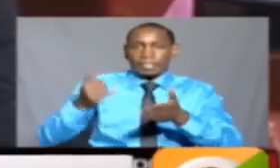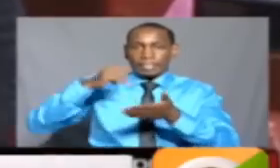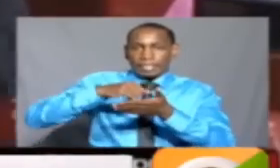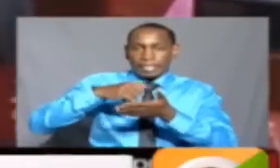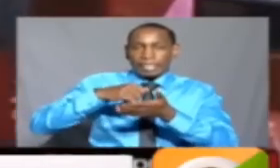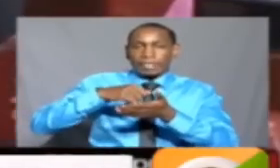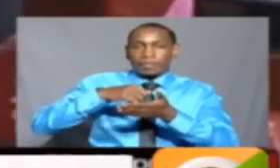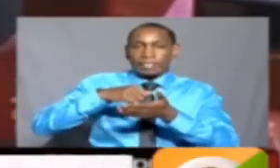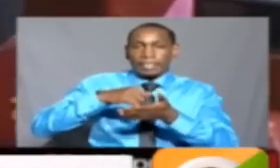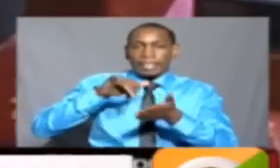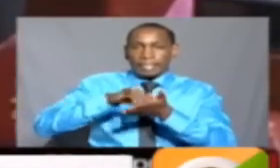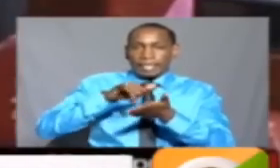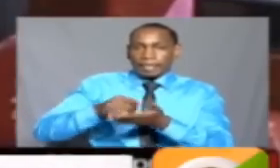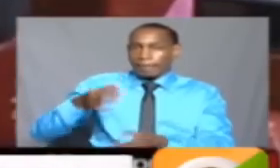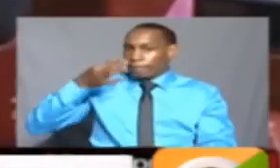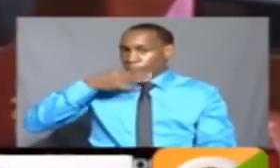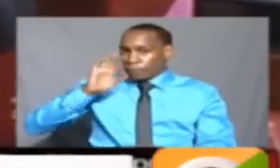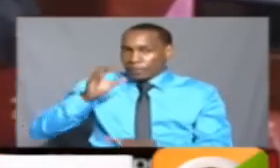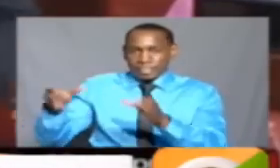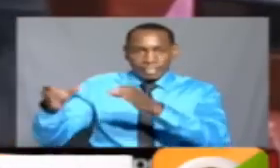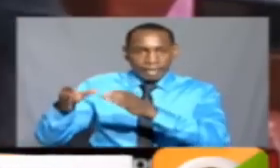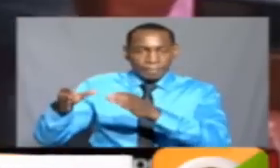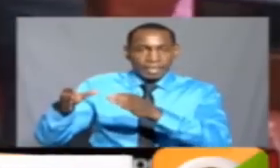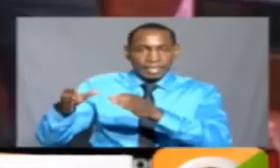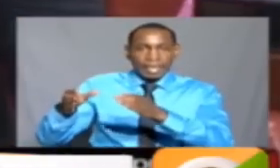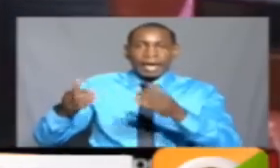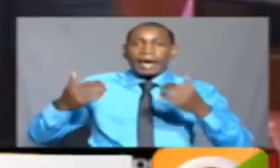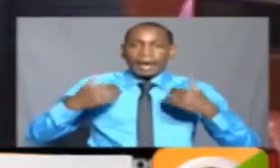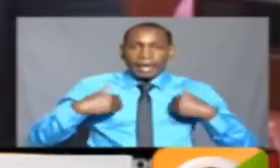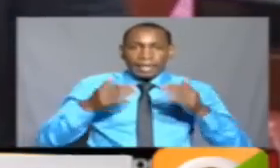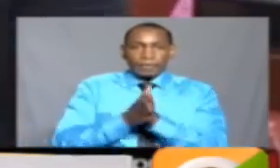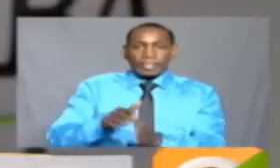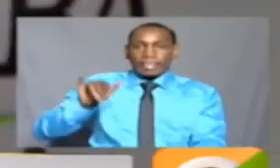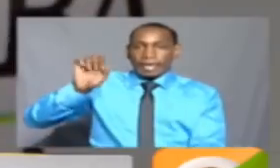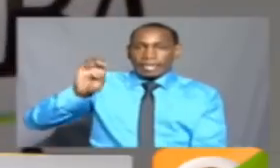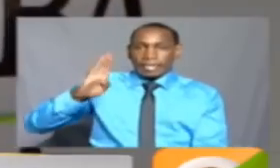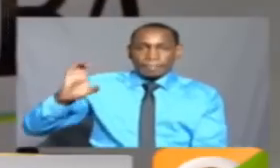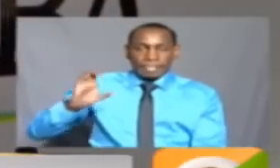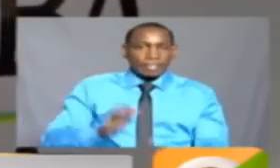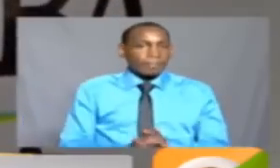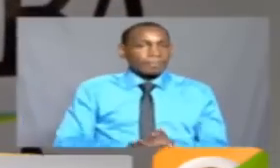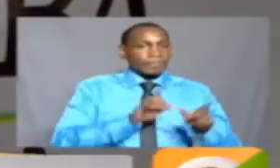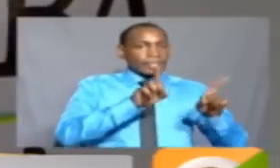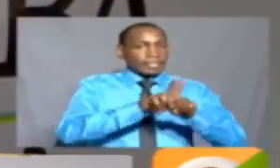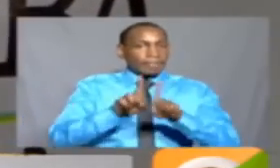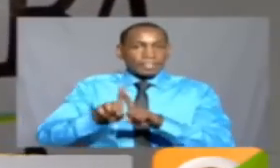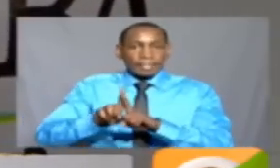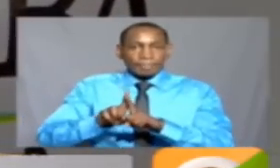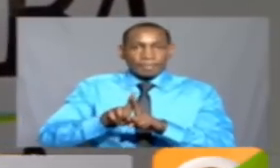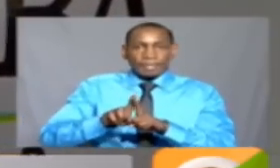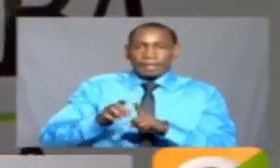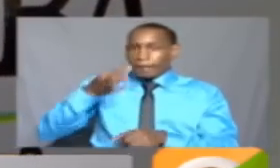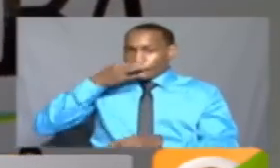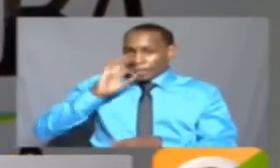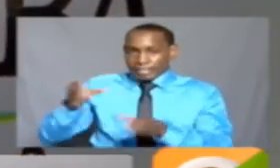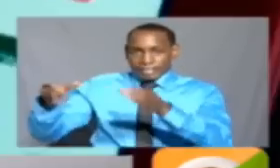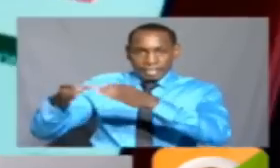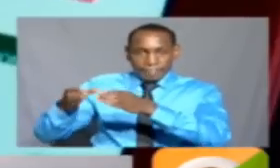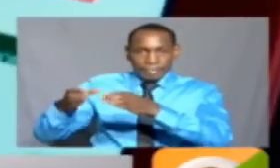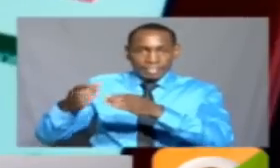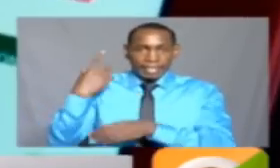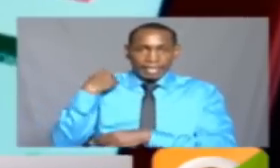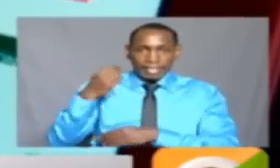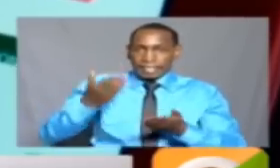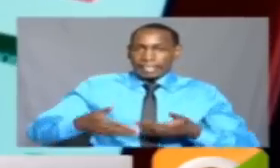as the one that Idemia entered into with the IEBC. It is also worth noting that MS Idemia